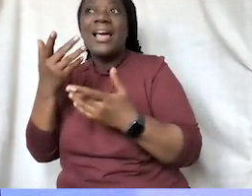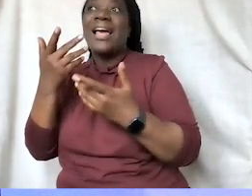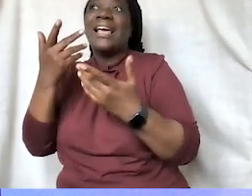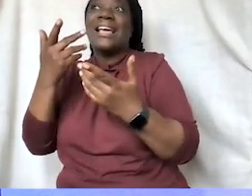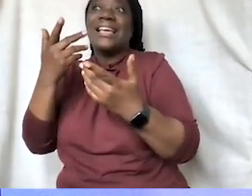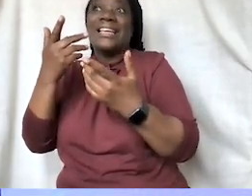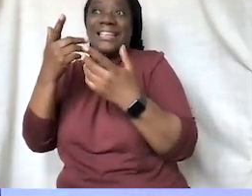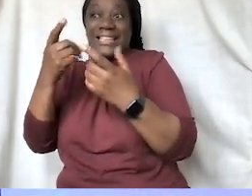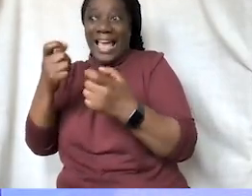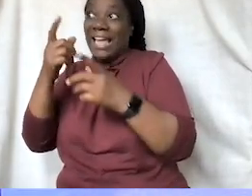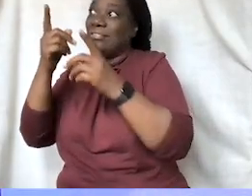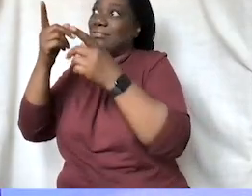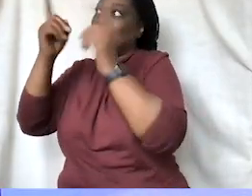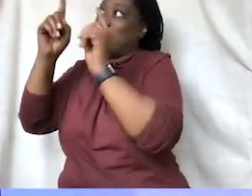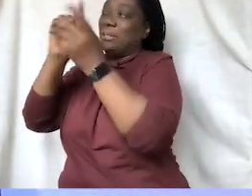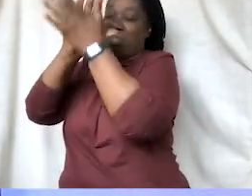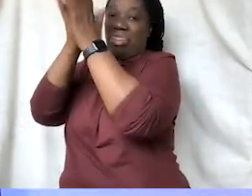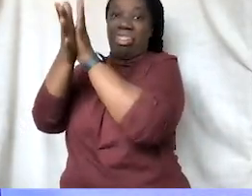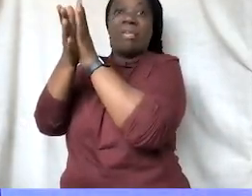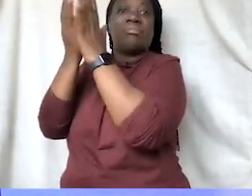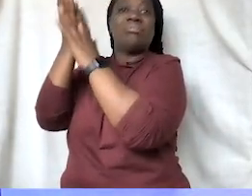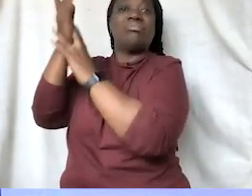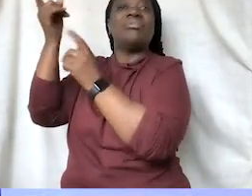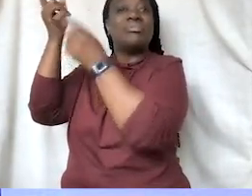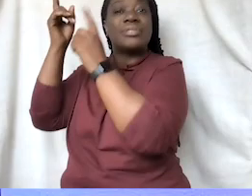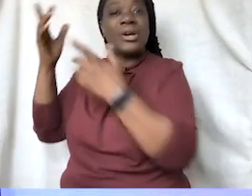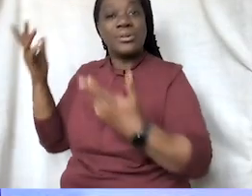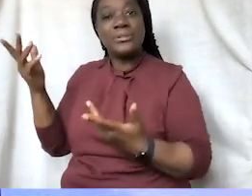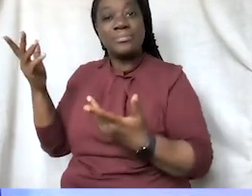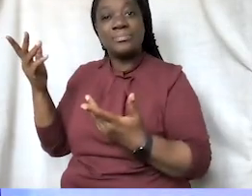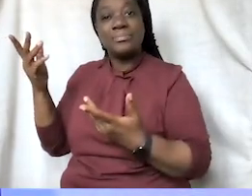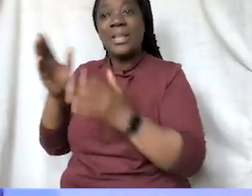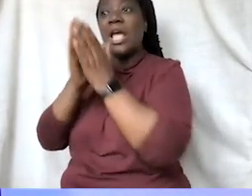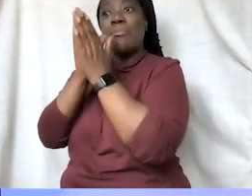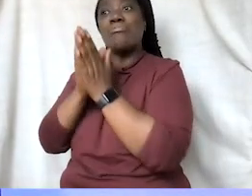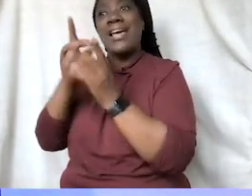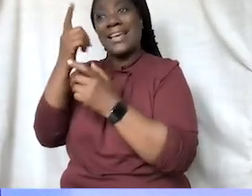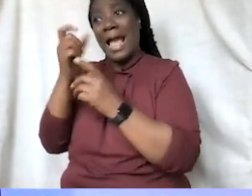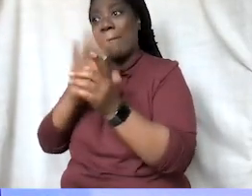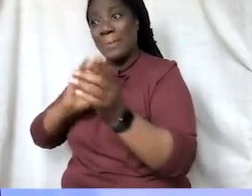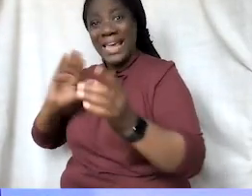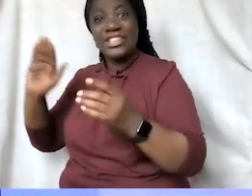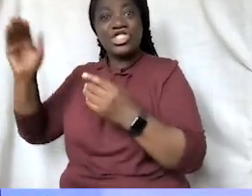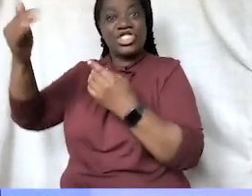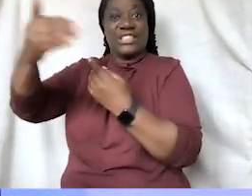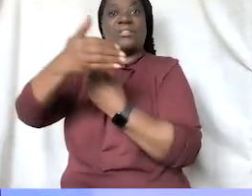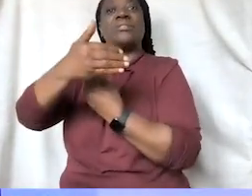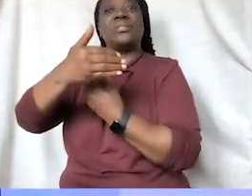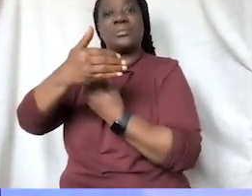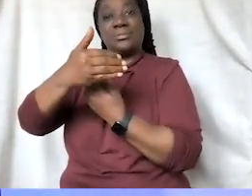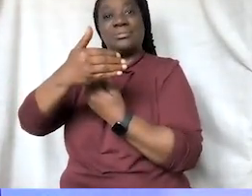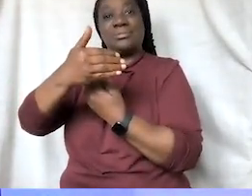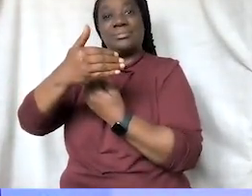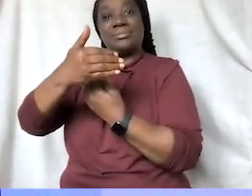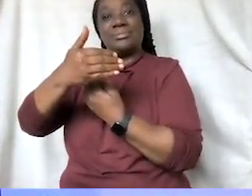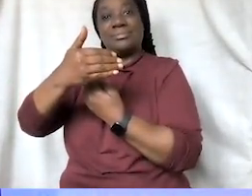Tonight, I want you to know that prayer forms a shield around you. Be careful what you do